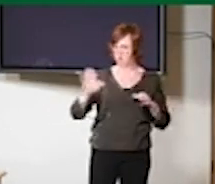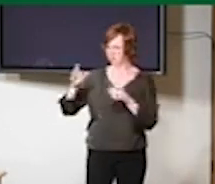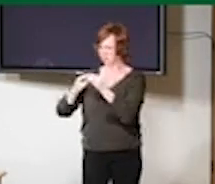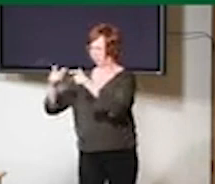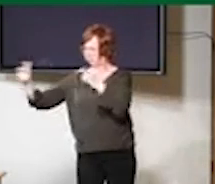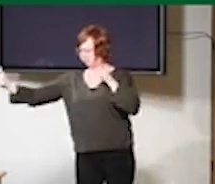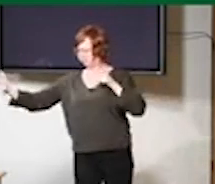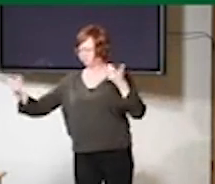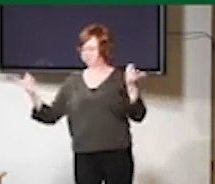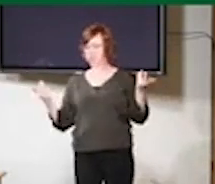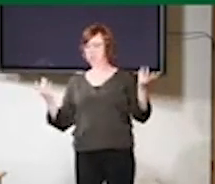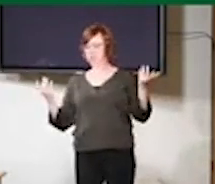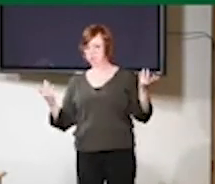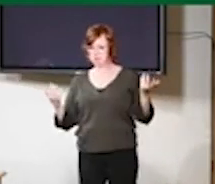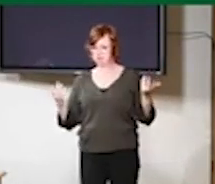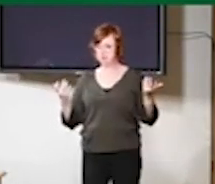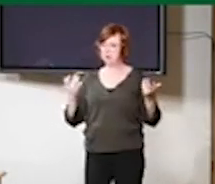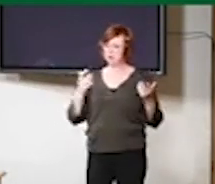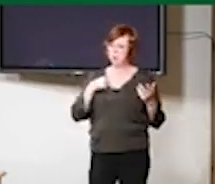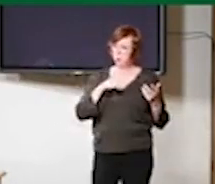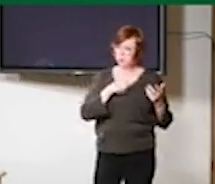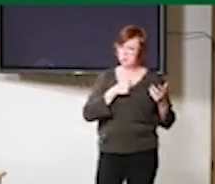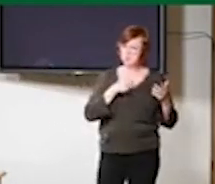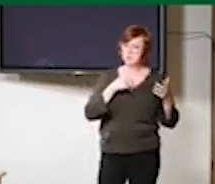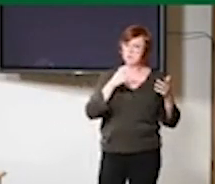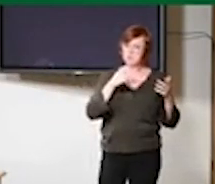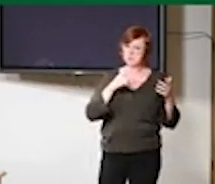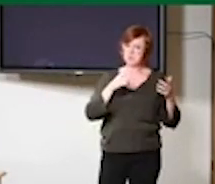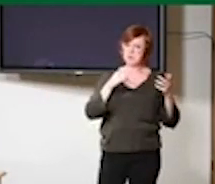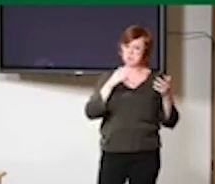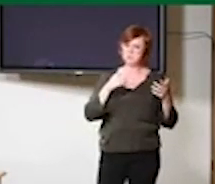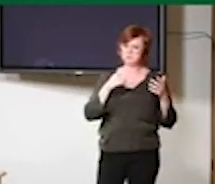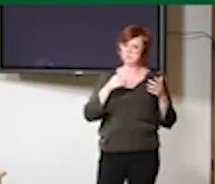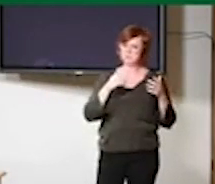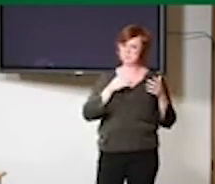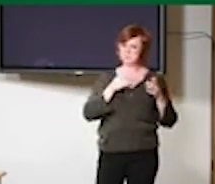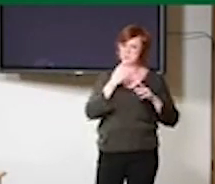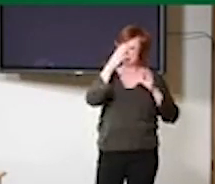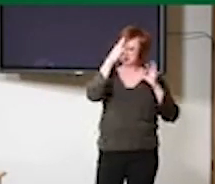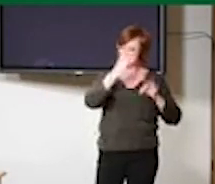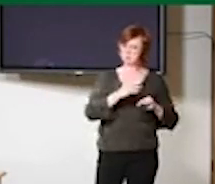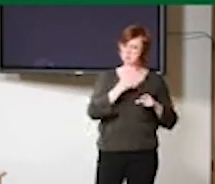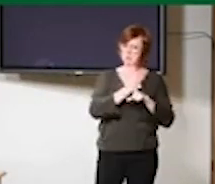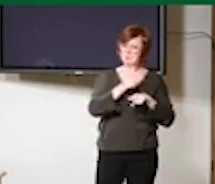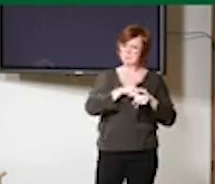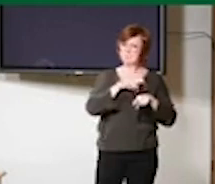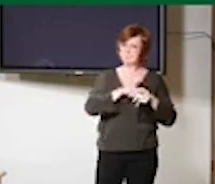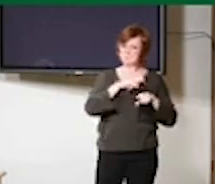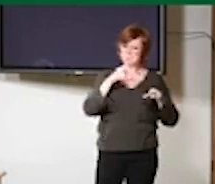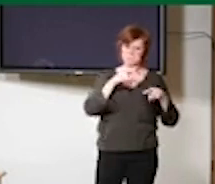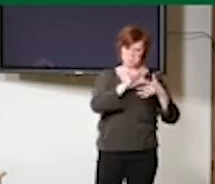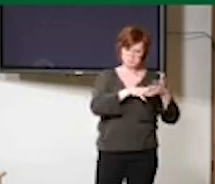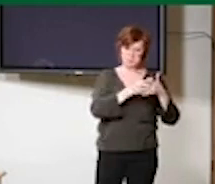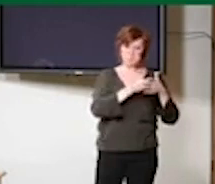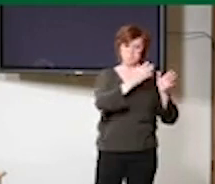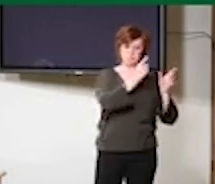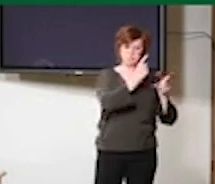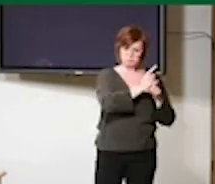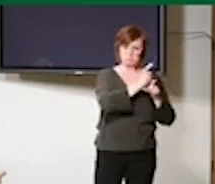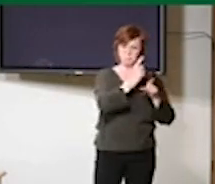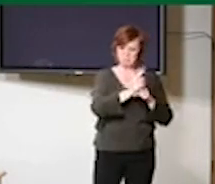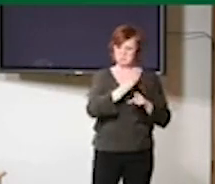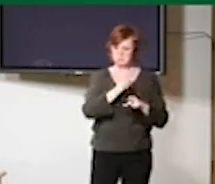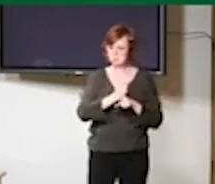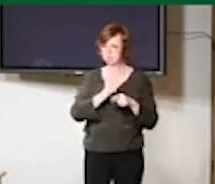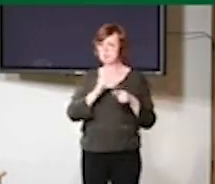of compassion and thoughtfulness that people are taking towards, helping others out, but also staying out of each other's way.